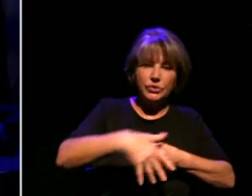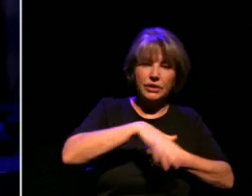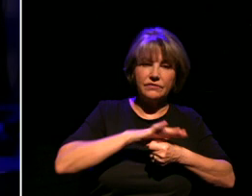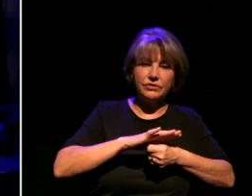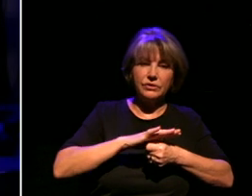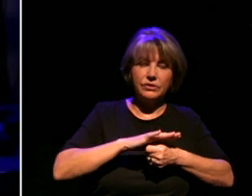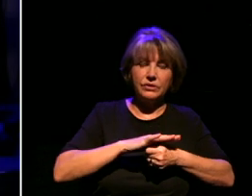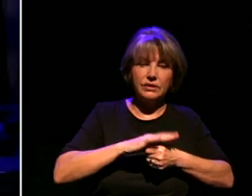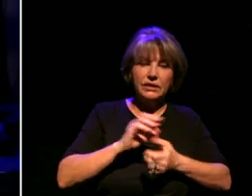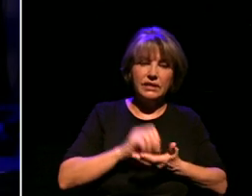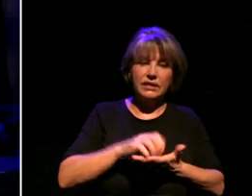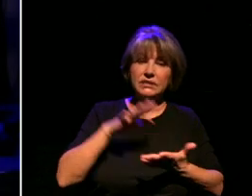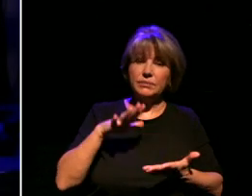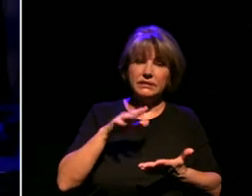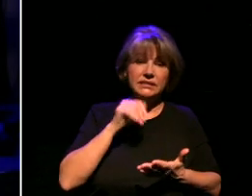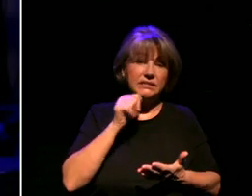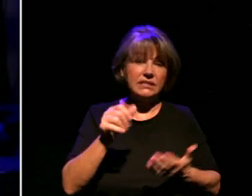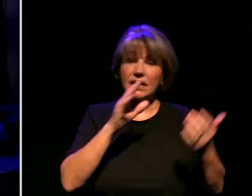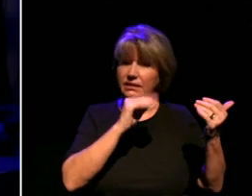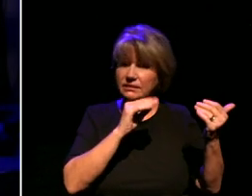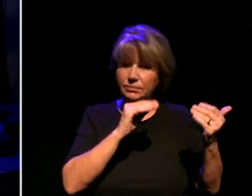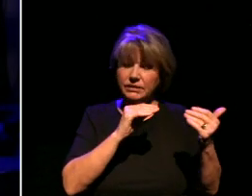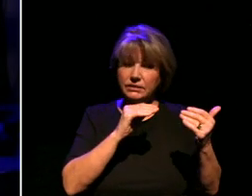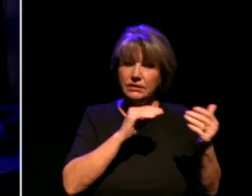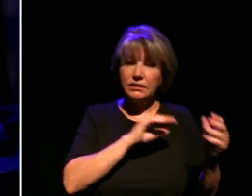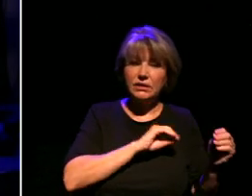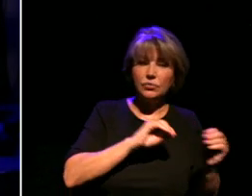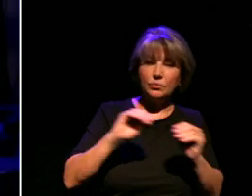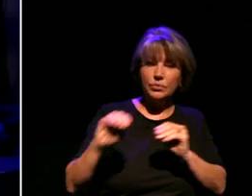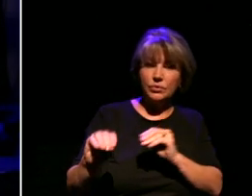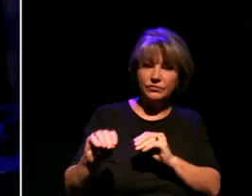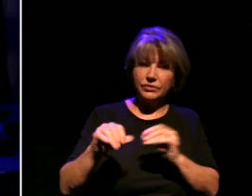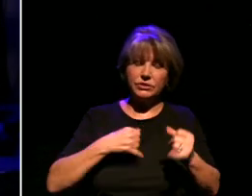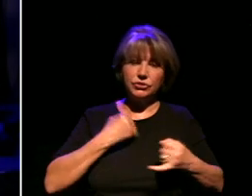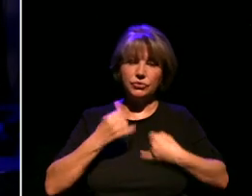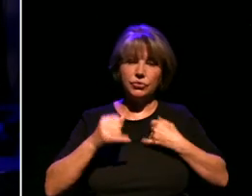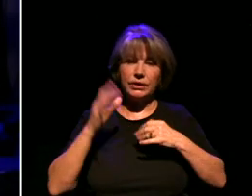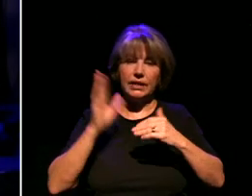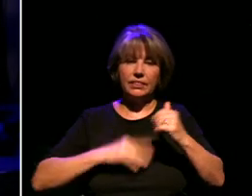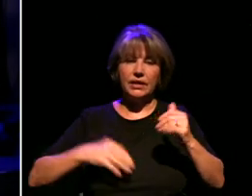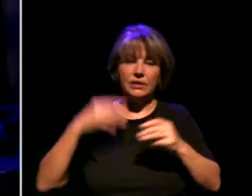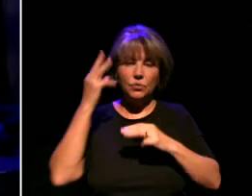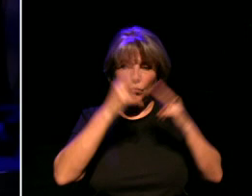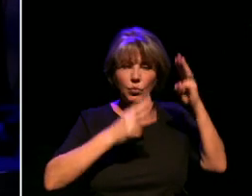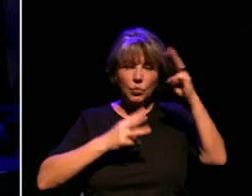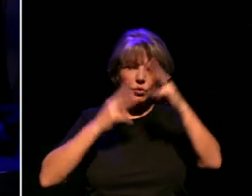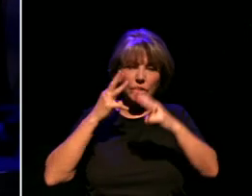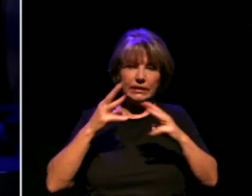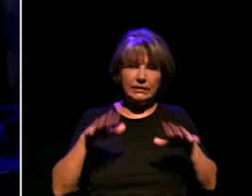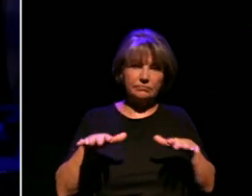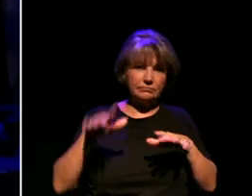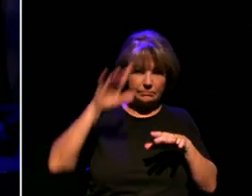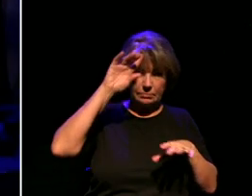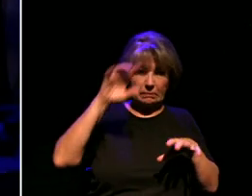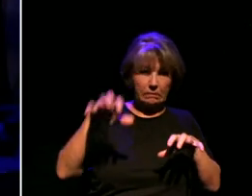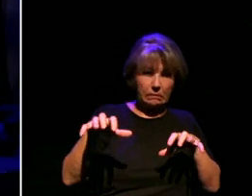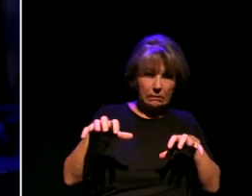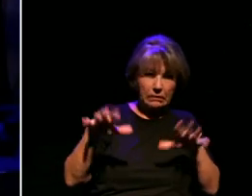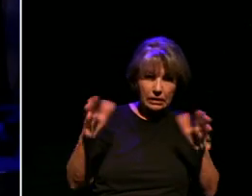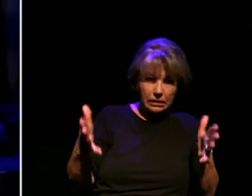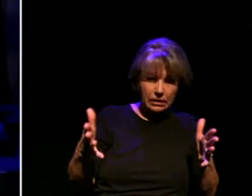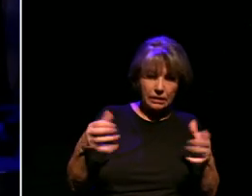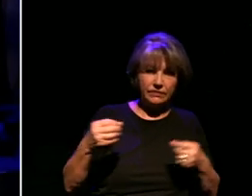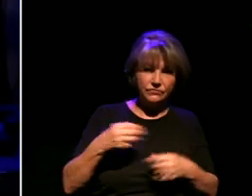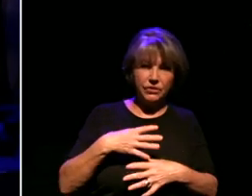unexpected expense will move you more into joy than it will worry and panic and fear. And I'll just be quite frank. If